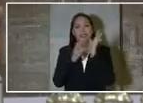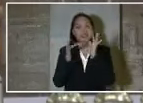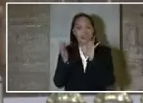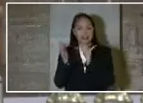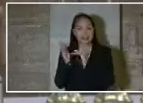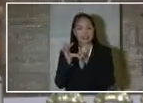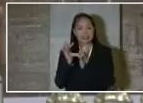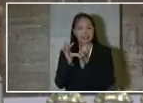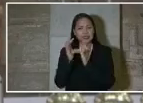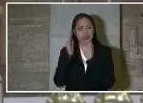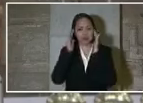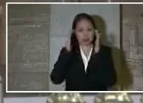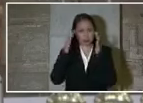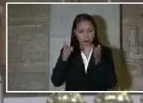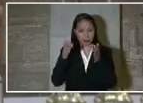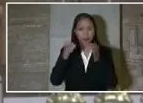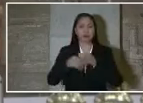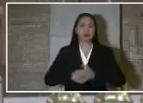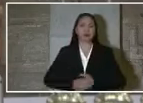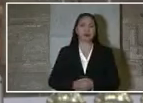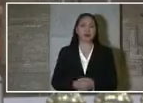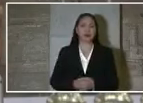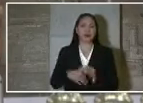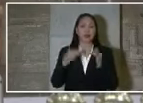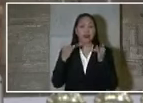And today, my dear brothers and sisters,